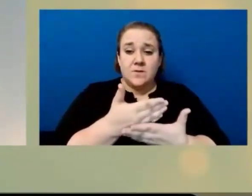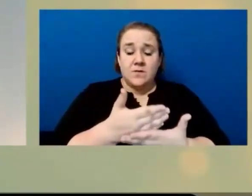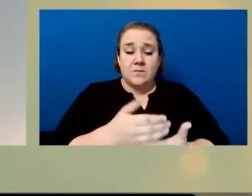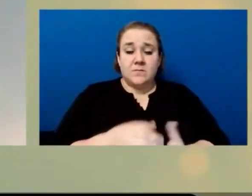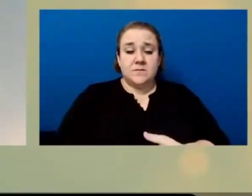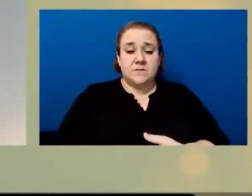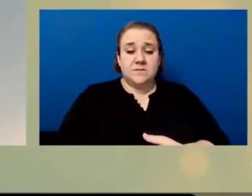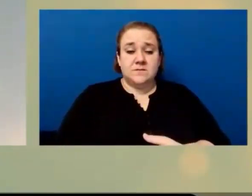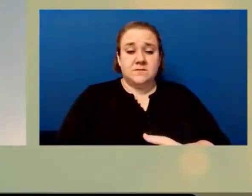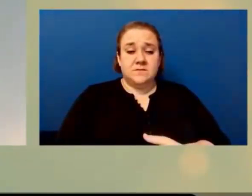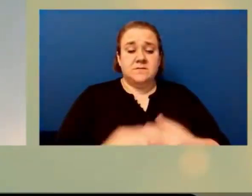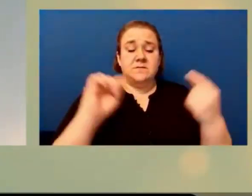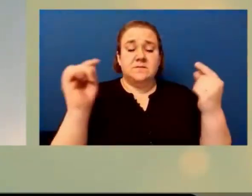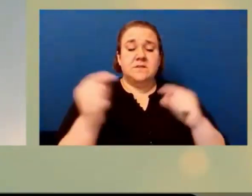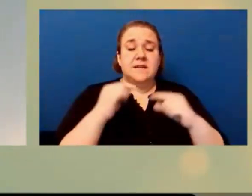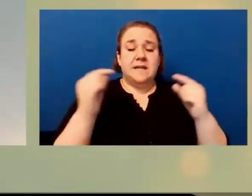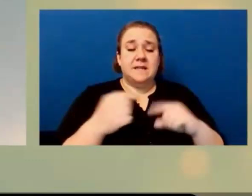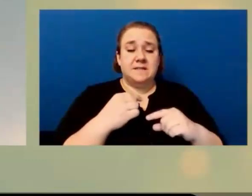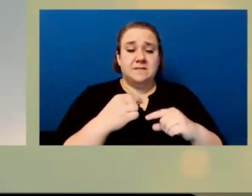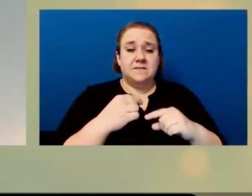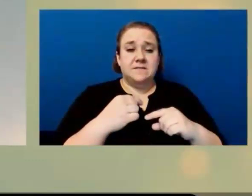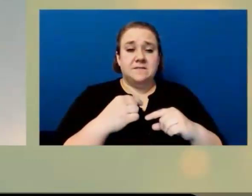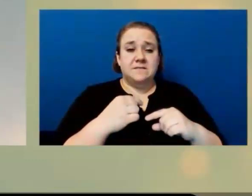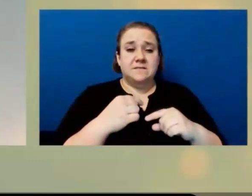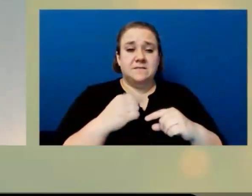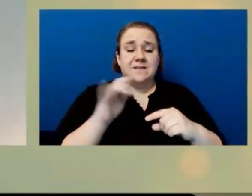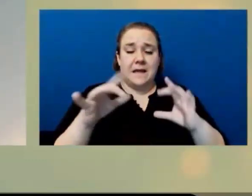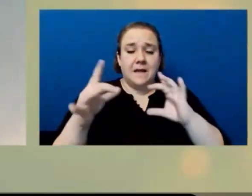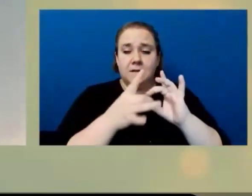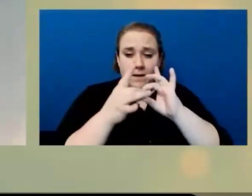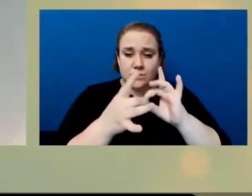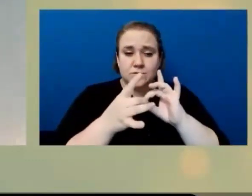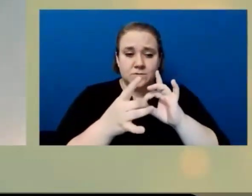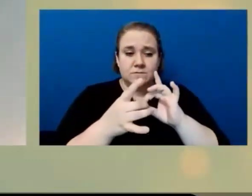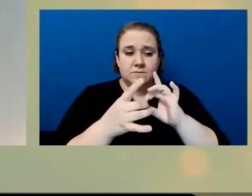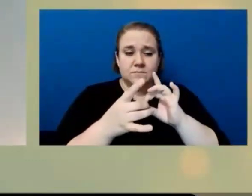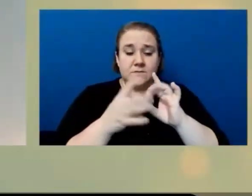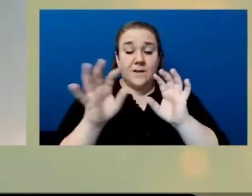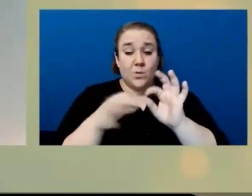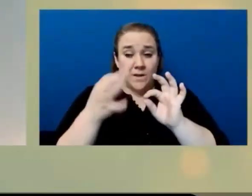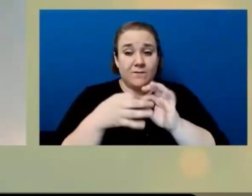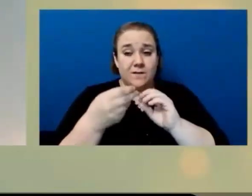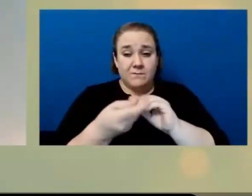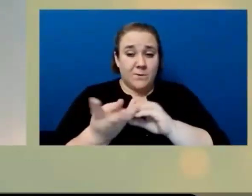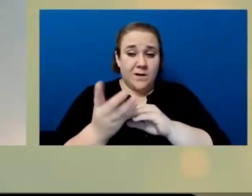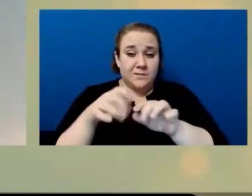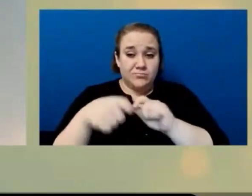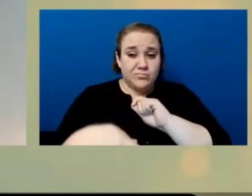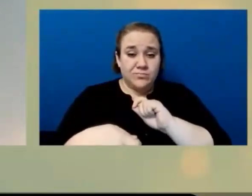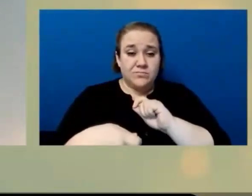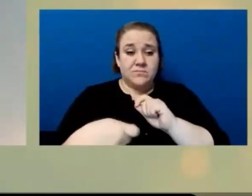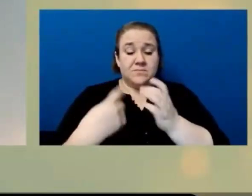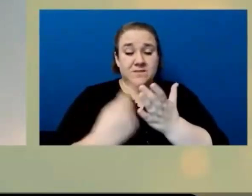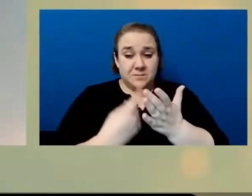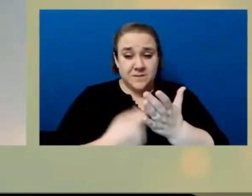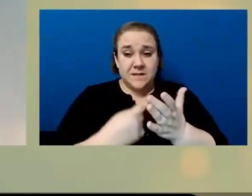up, and it is dangerous sometimes. When everything depends, one misfortune can send it